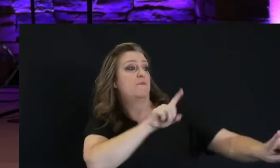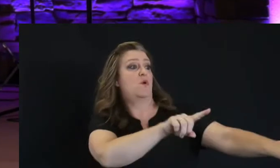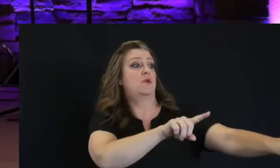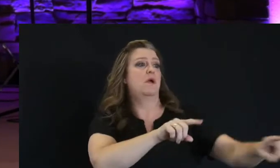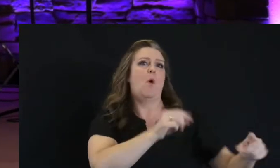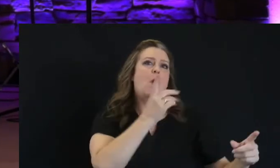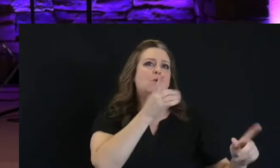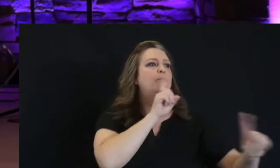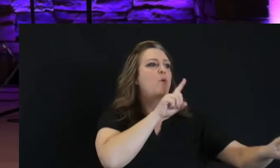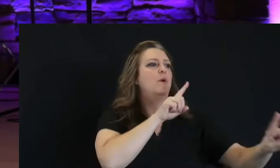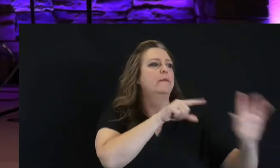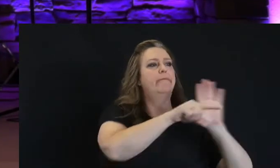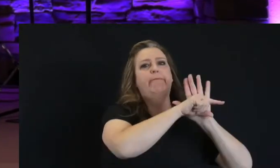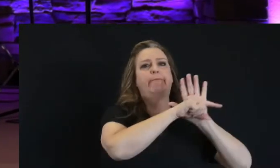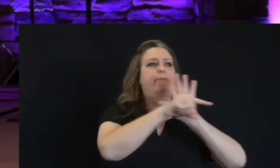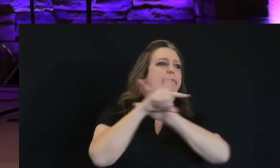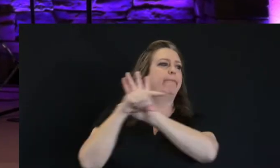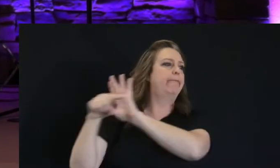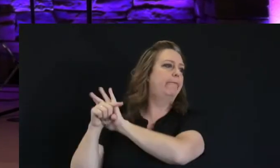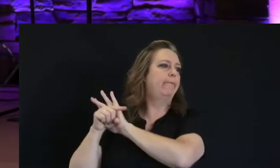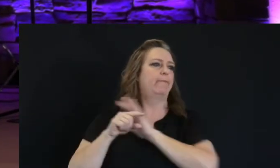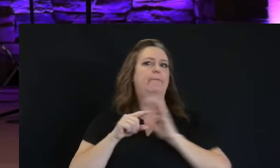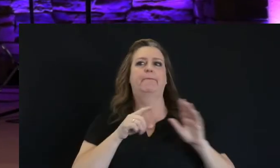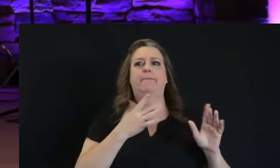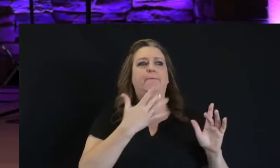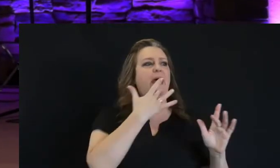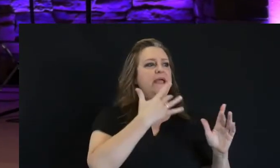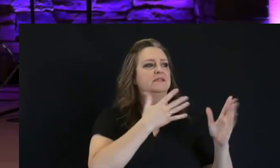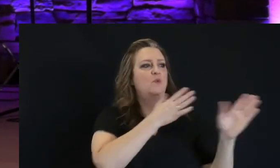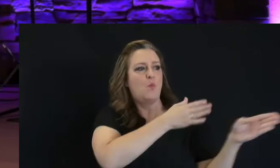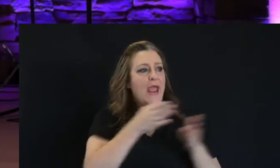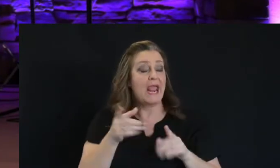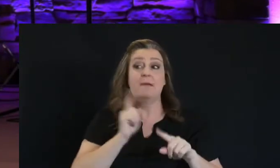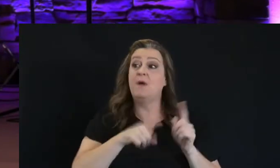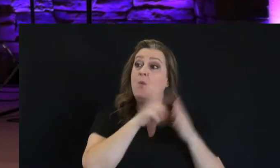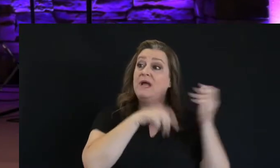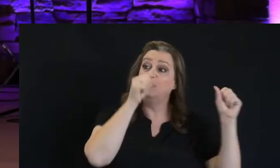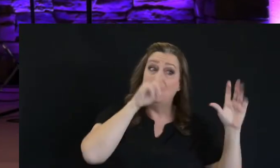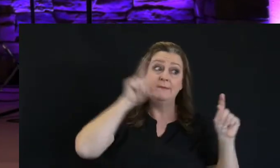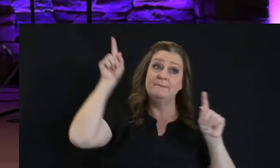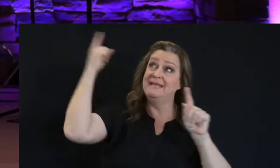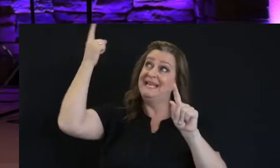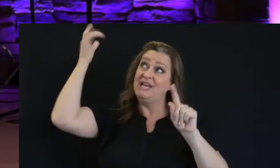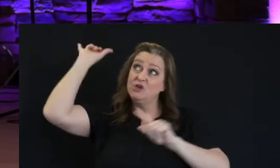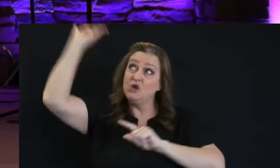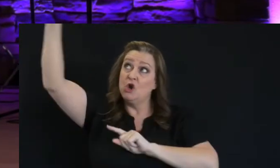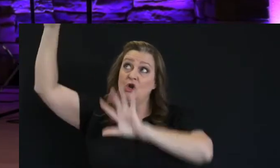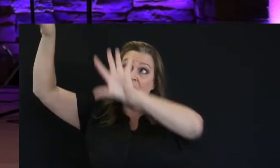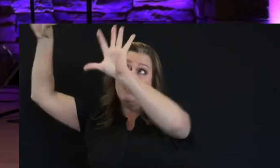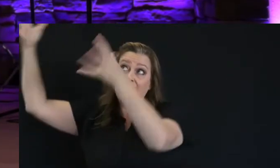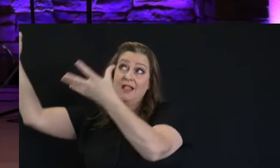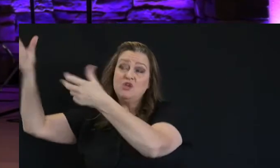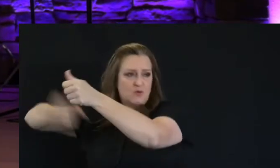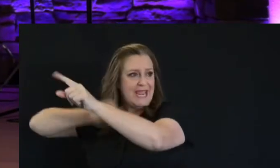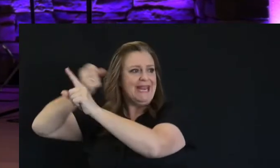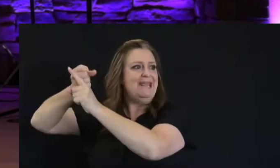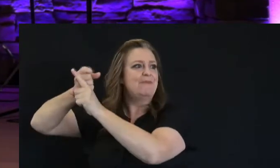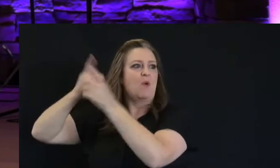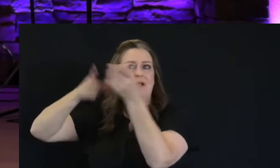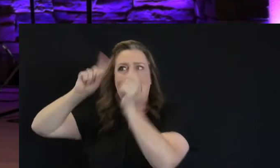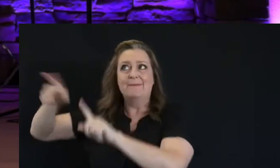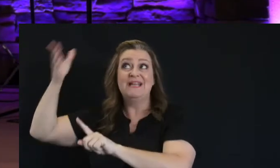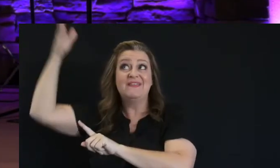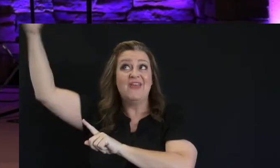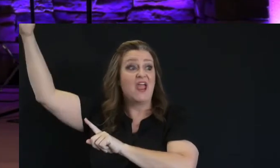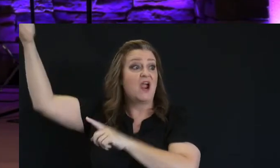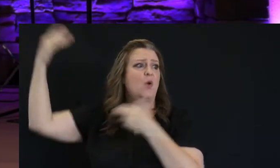on in a biased way. But you want to know what is so incredible about what is happening in the eternal realm? You can impact what's happening in the eternal realm